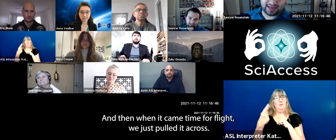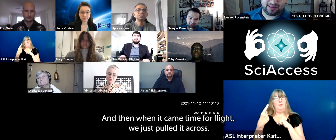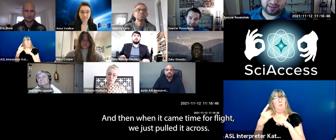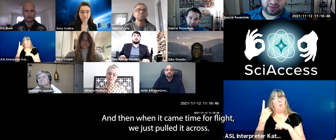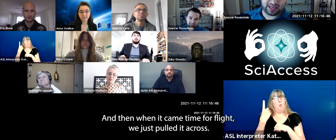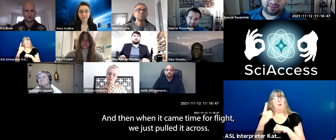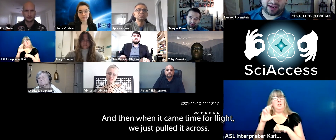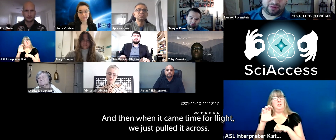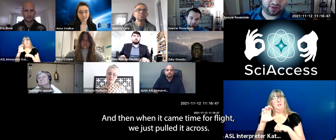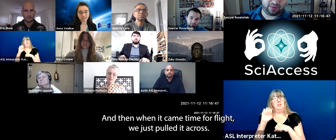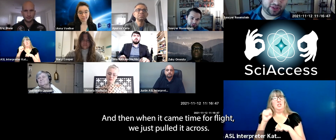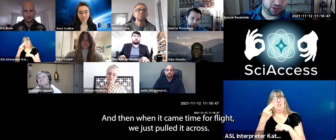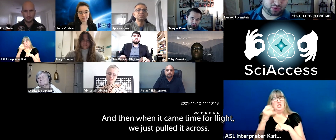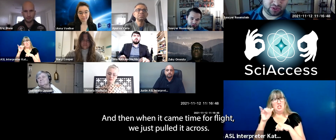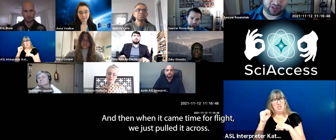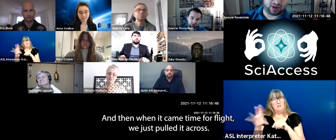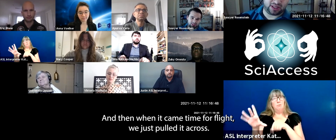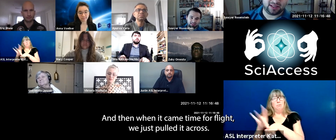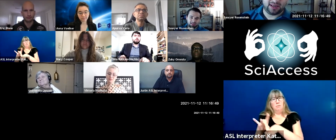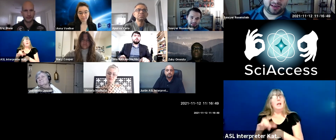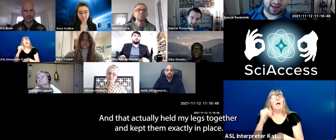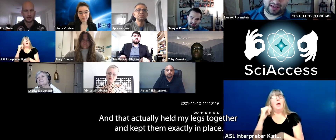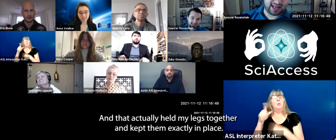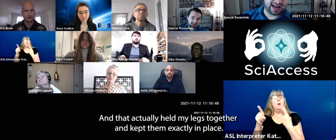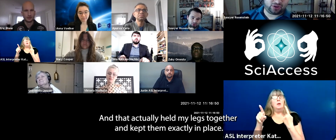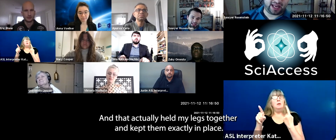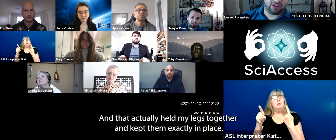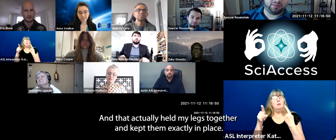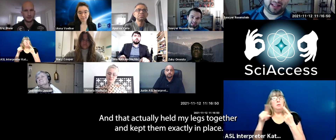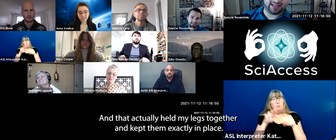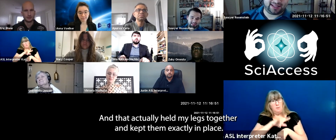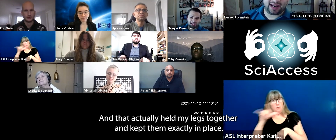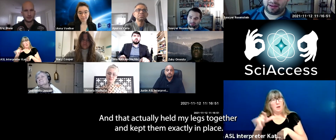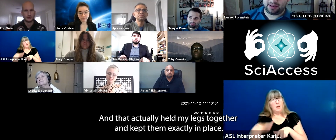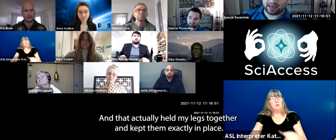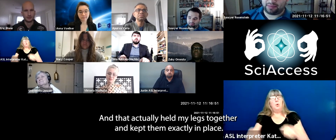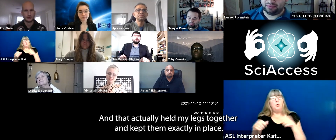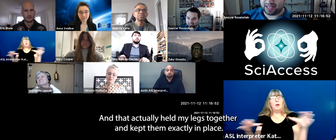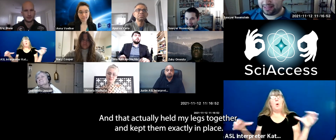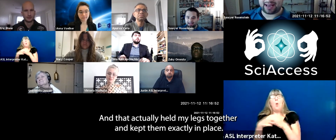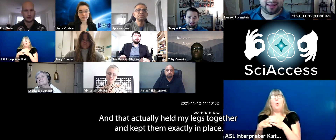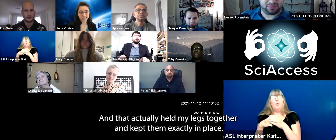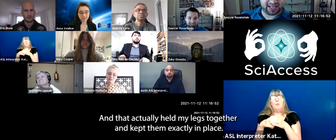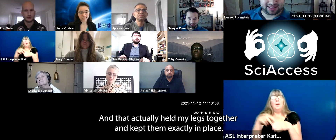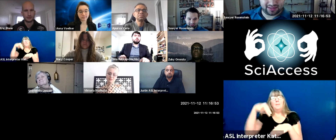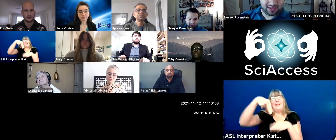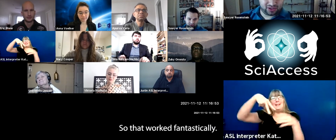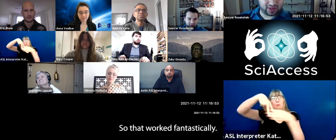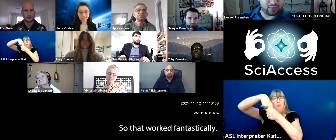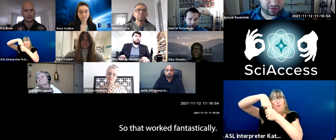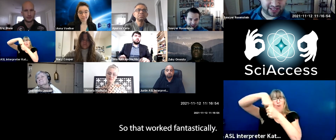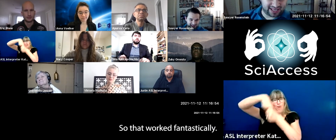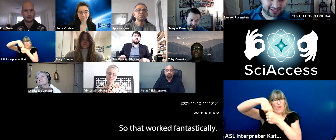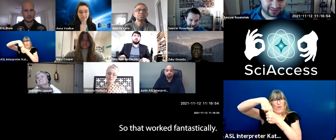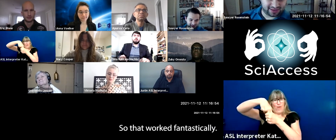And then when it came time for flight, we just pulled it across, and that actually held my legs together and kept them exactly in place. So